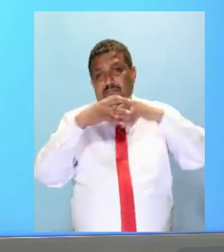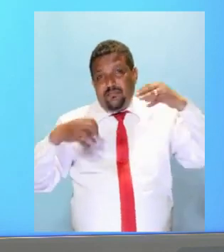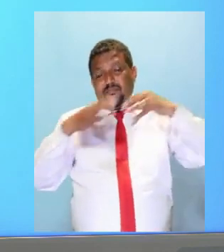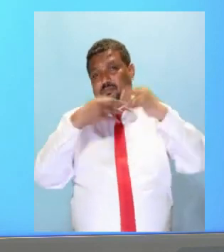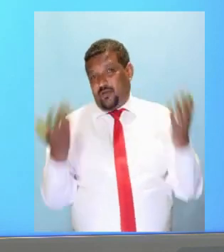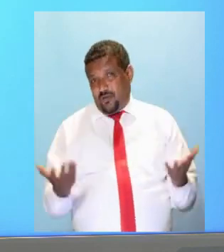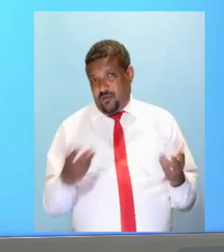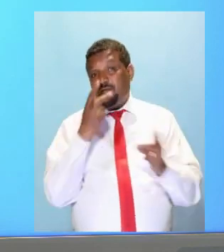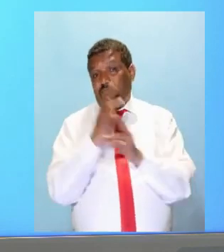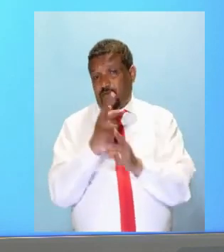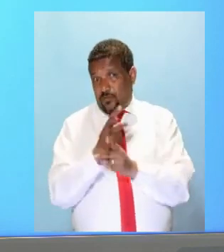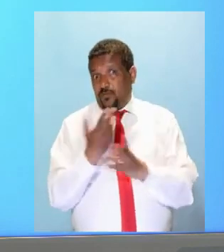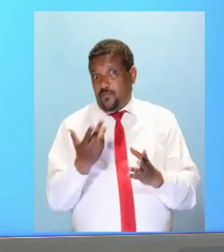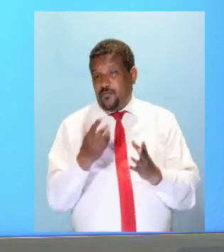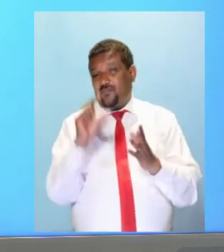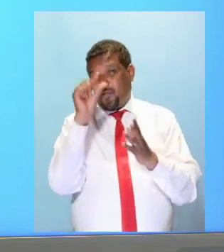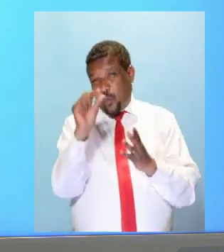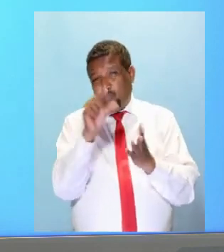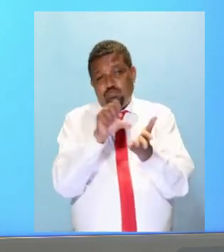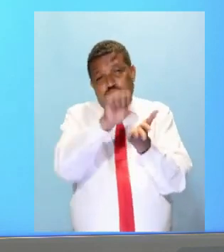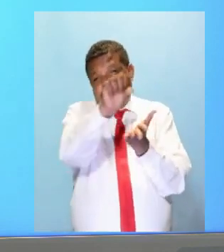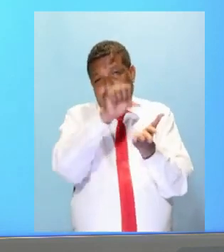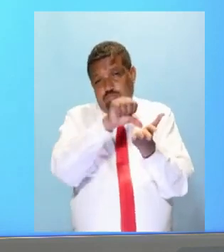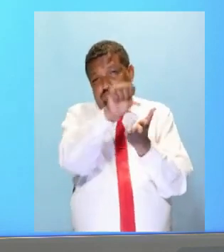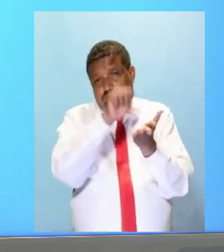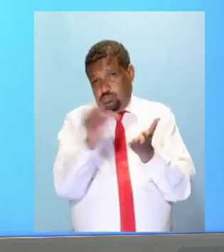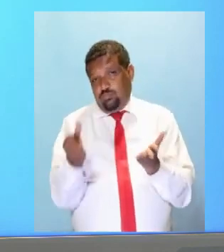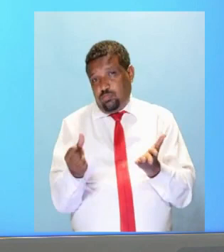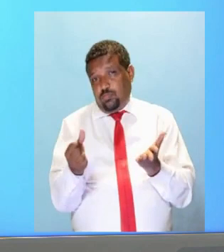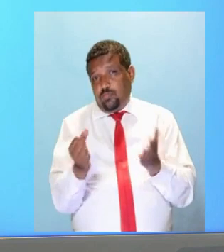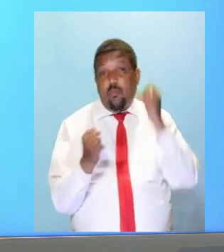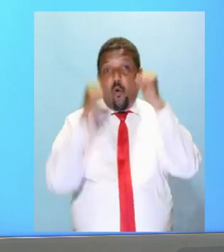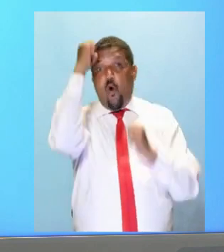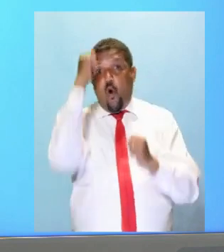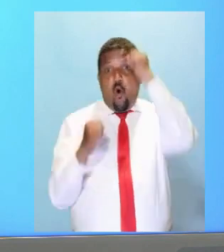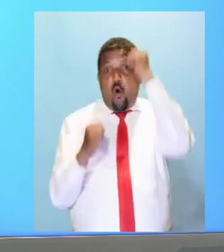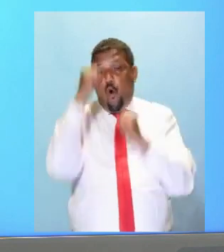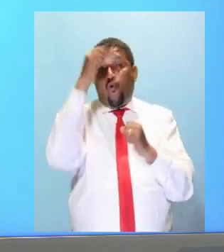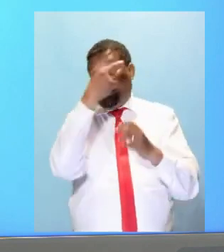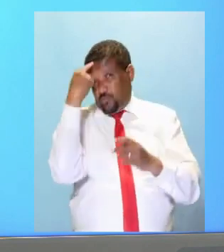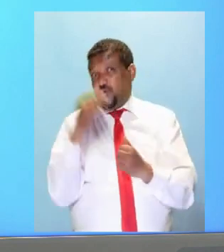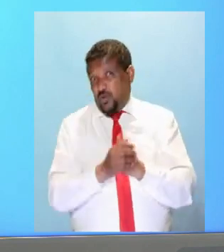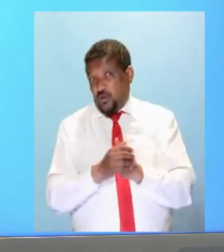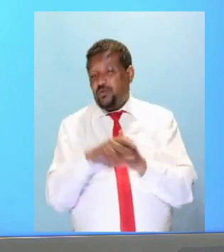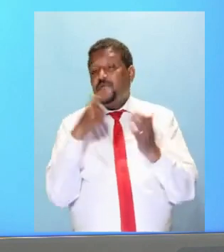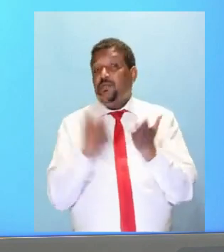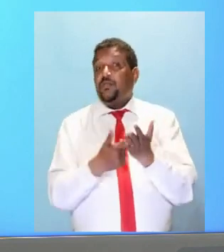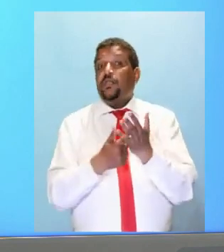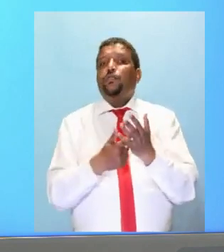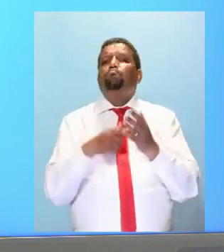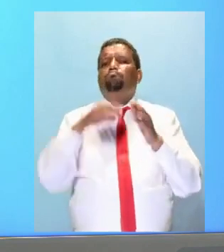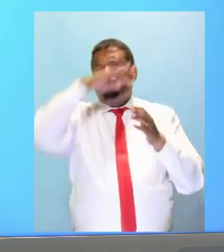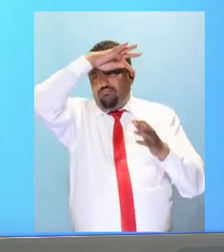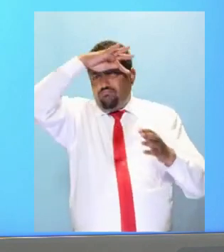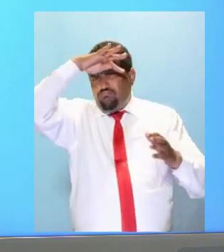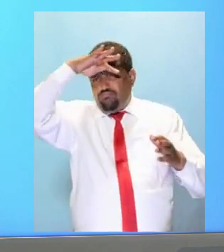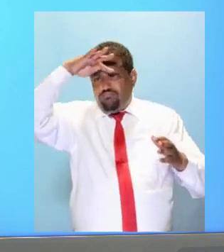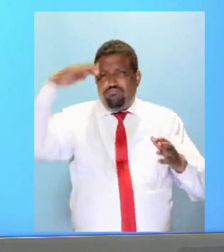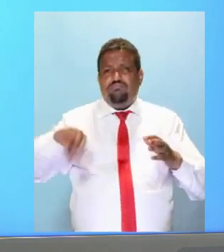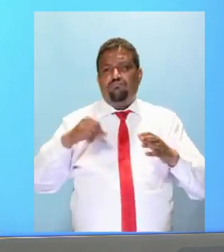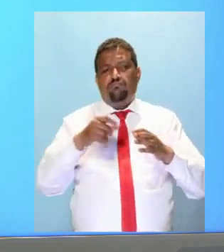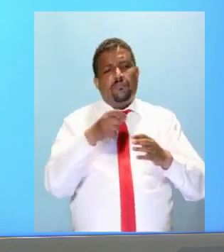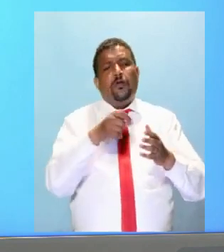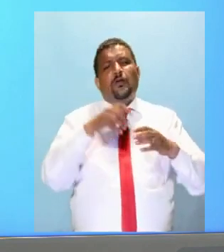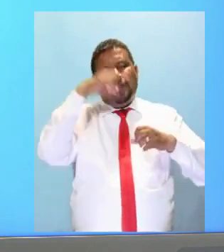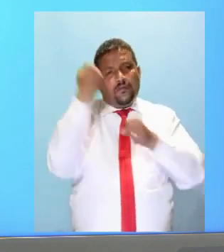to get lower payments due to competition, so it leads to exploitation of labor.